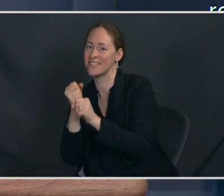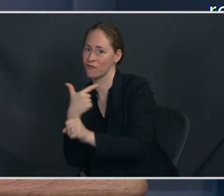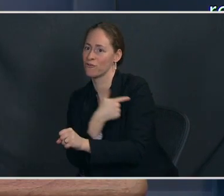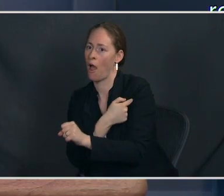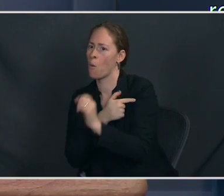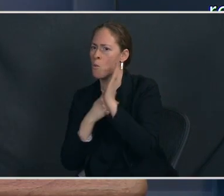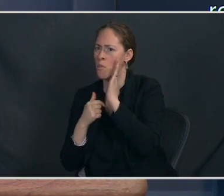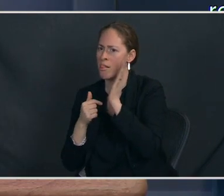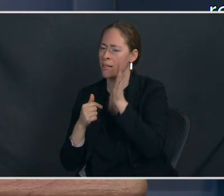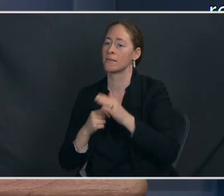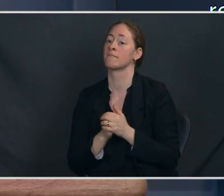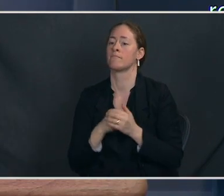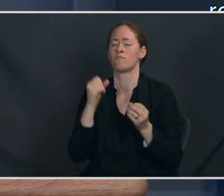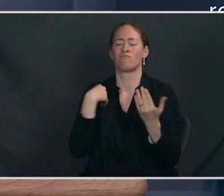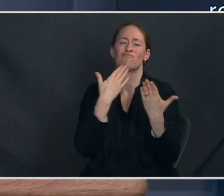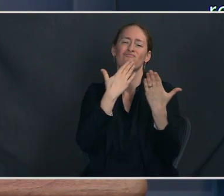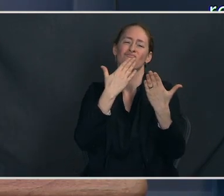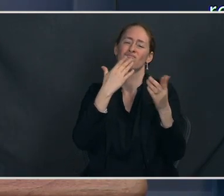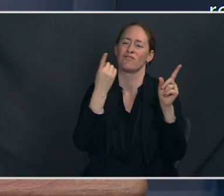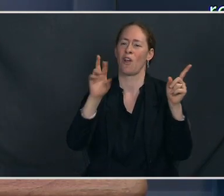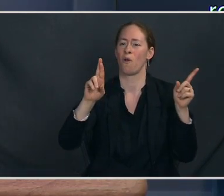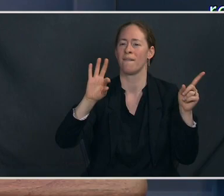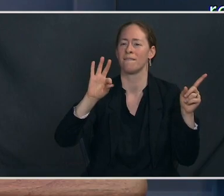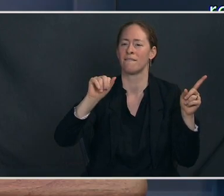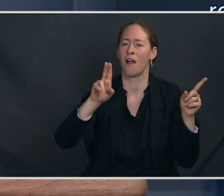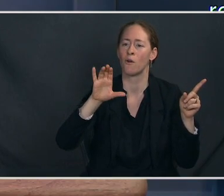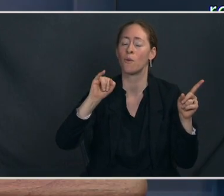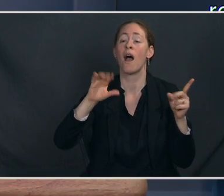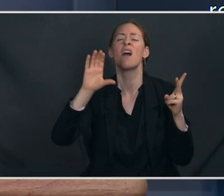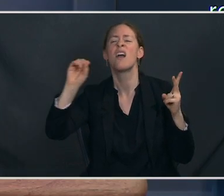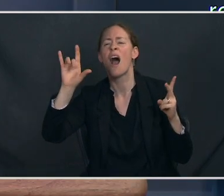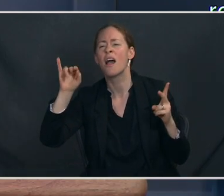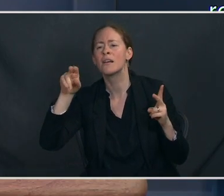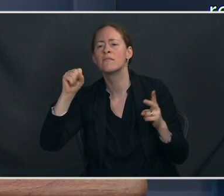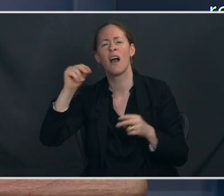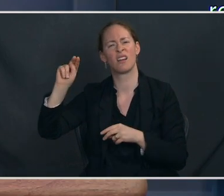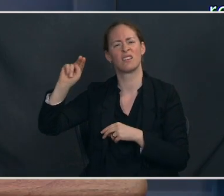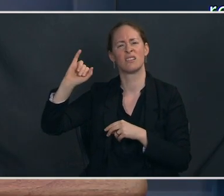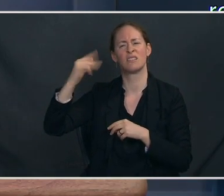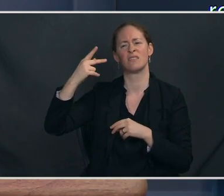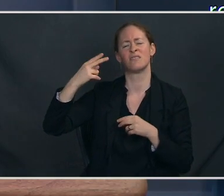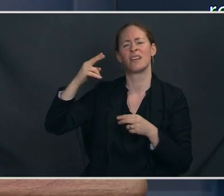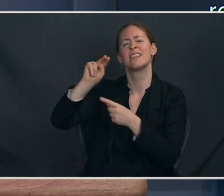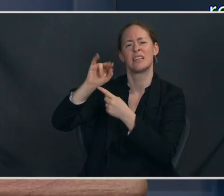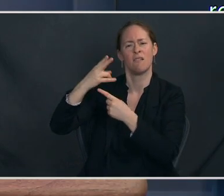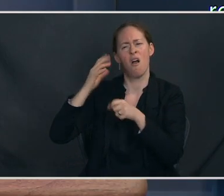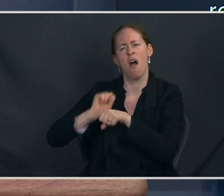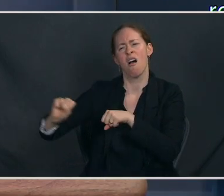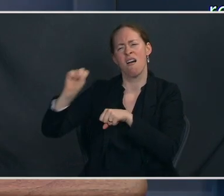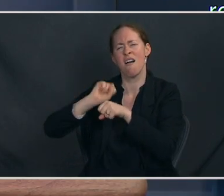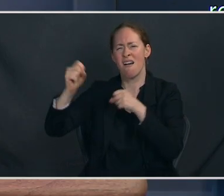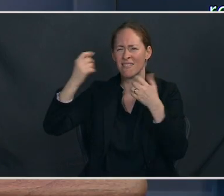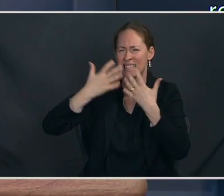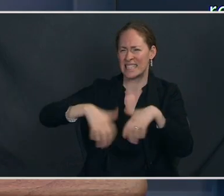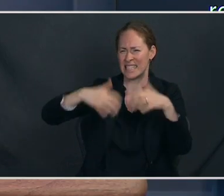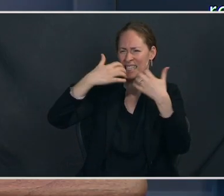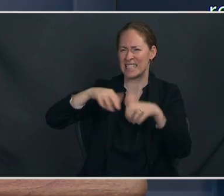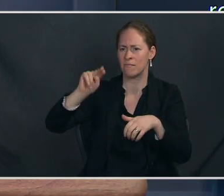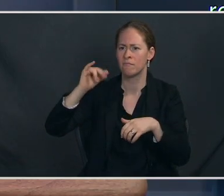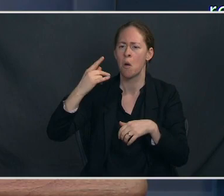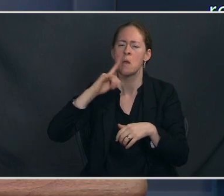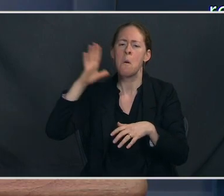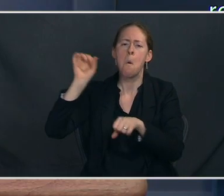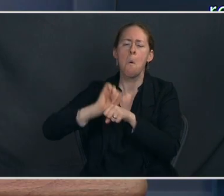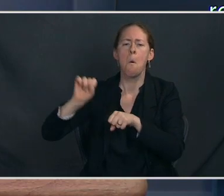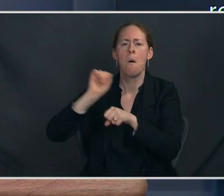Collins, Dr. Fauci, and the staff of the NIH for their work to develop the vaccine and efforts to keep Americans safe. She will